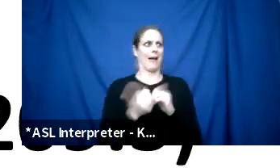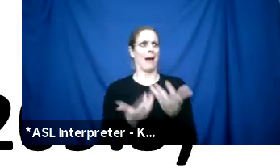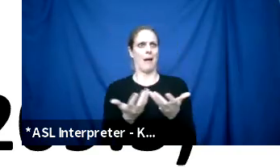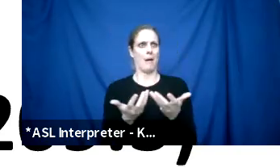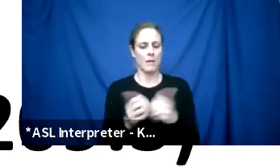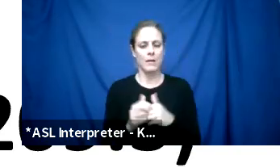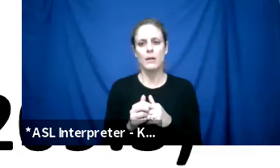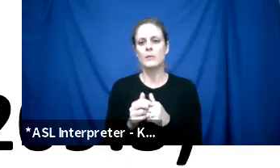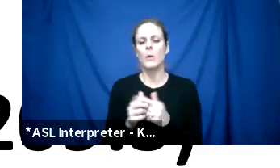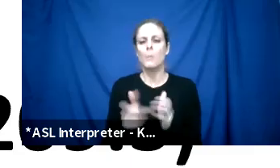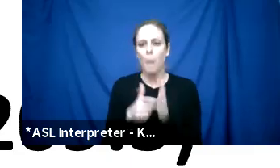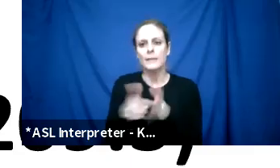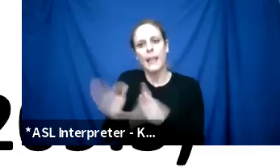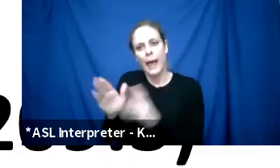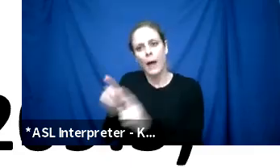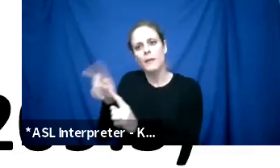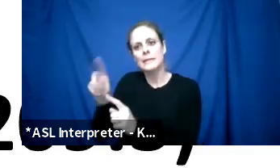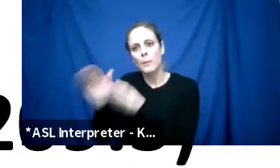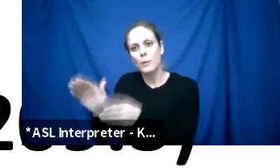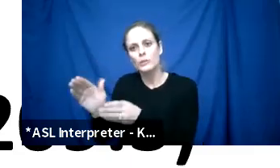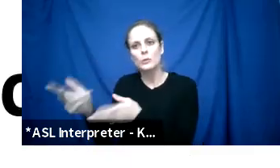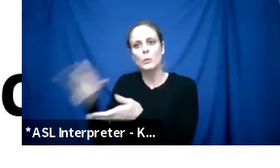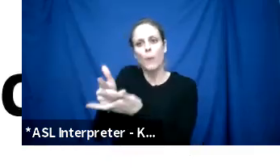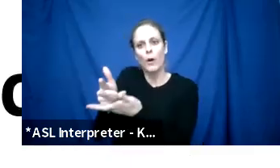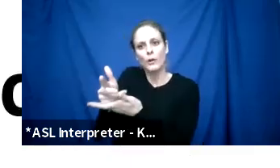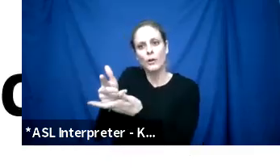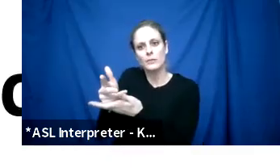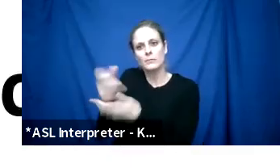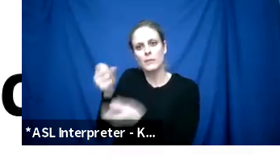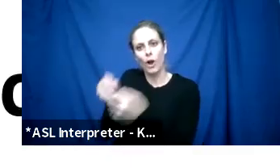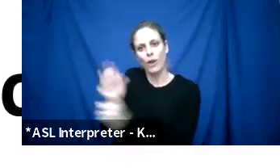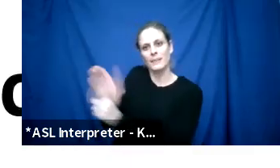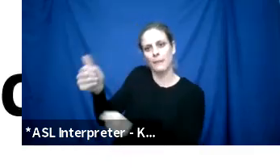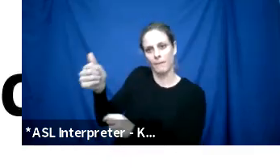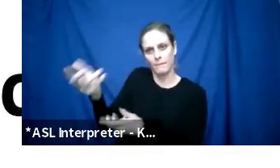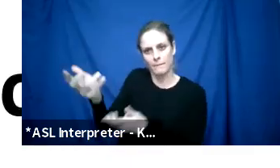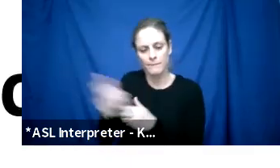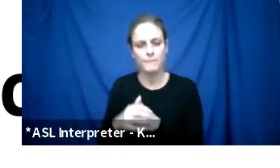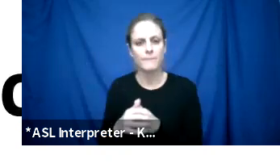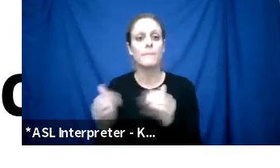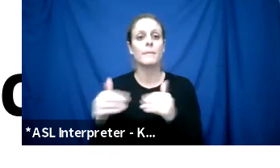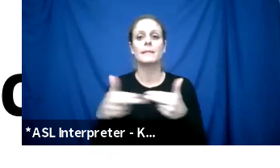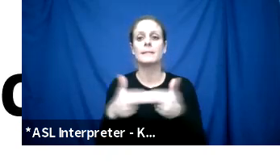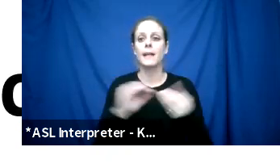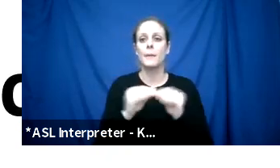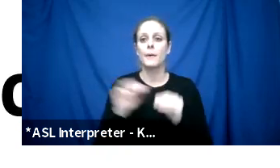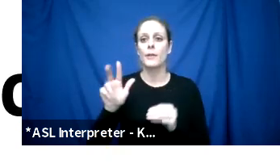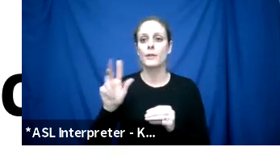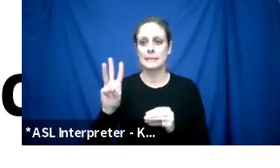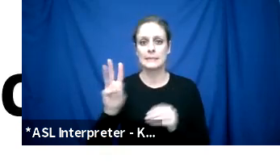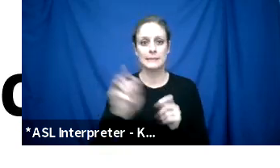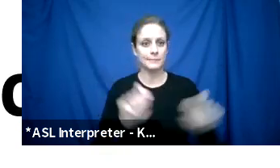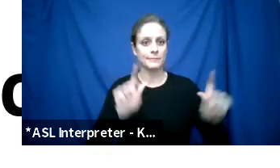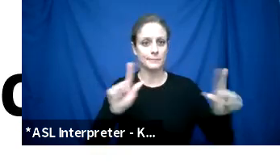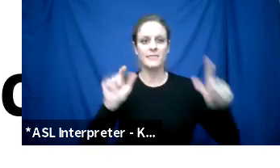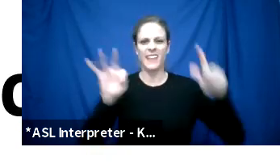vehicles. Okay, moving on to the next slide, slide 36. Slide 36 says, here's that canopy. If